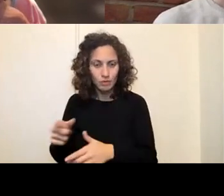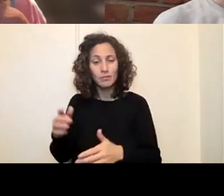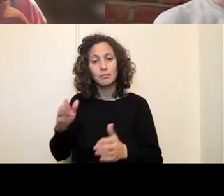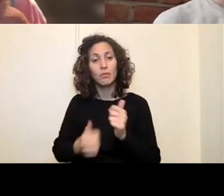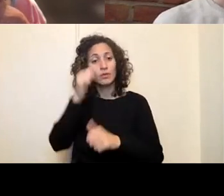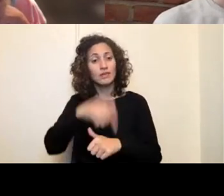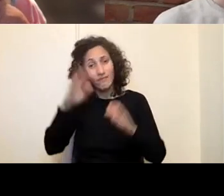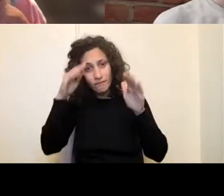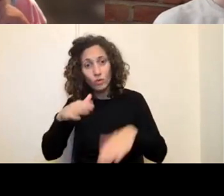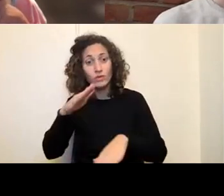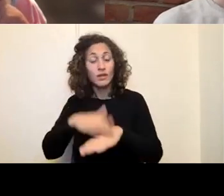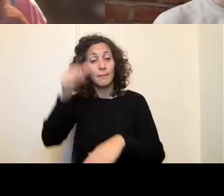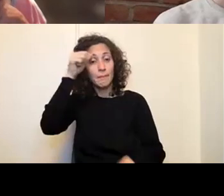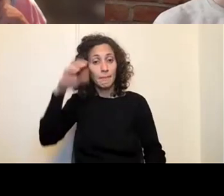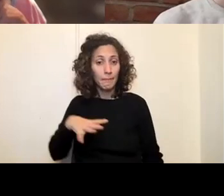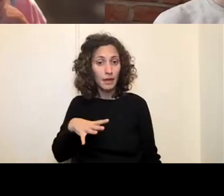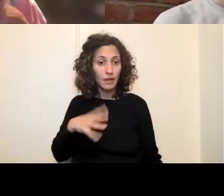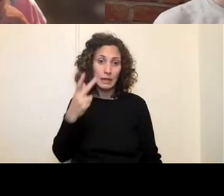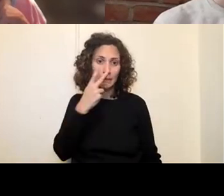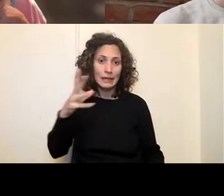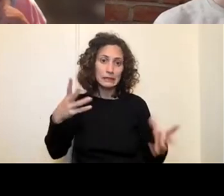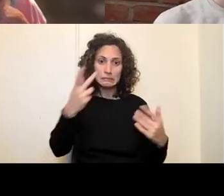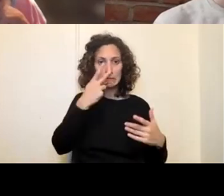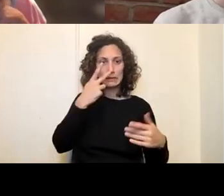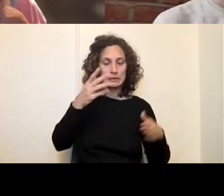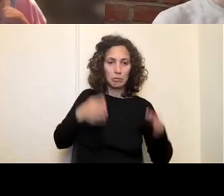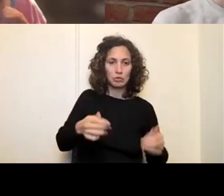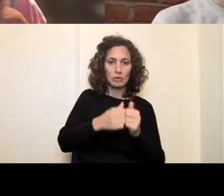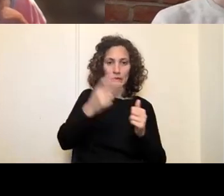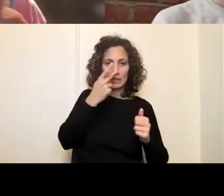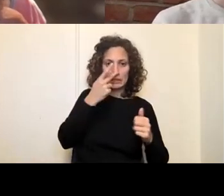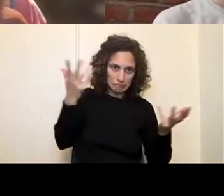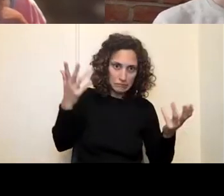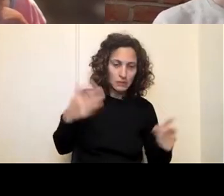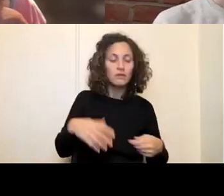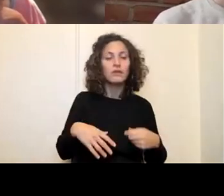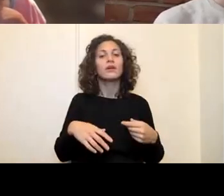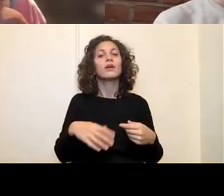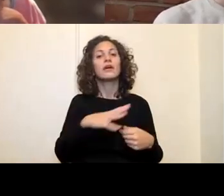on men, or penis owners, with